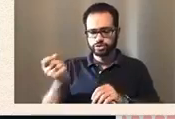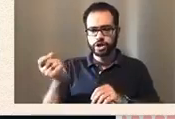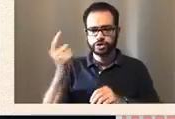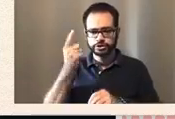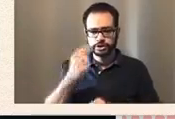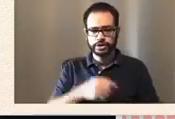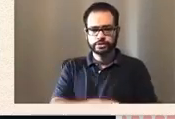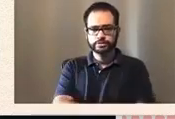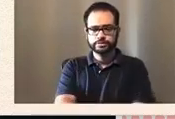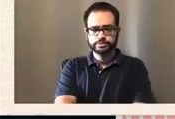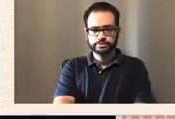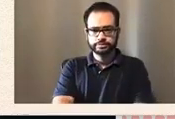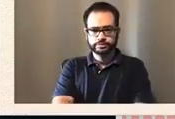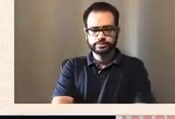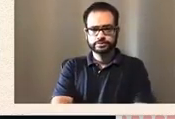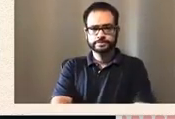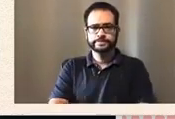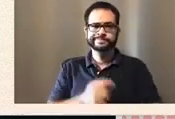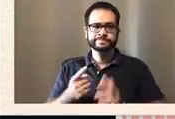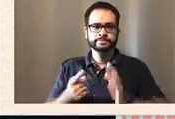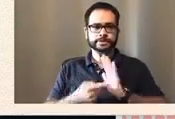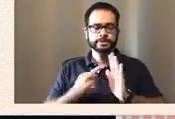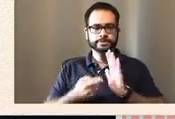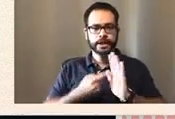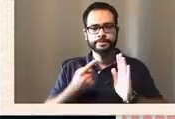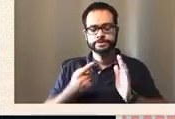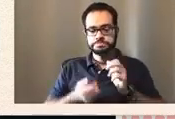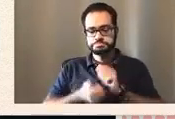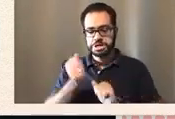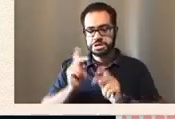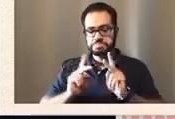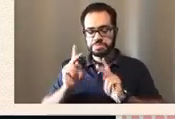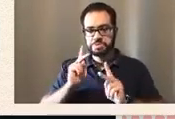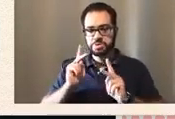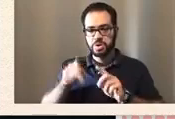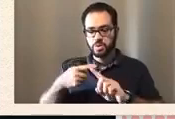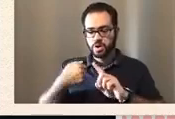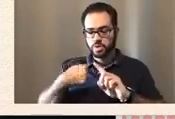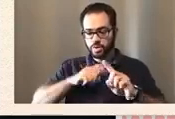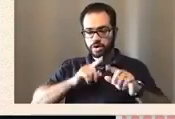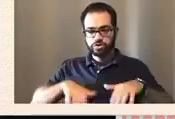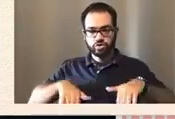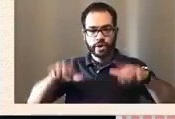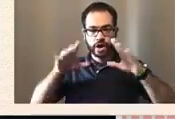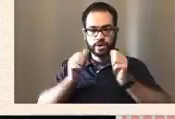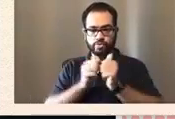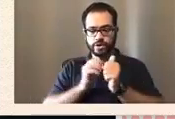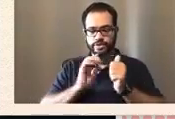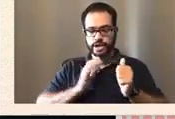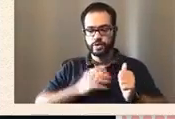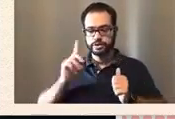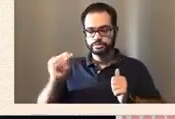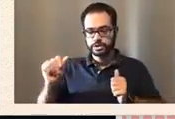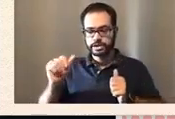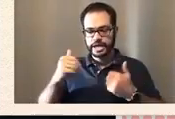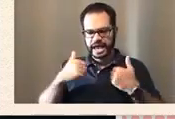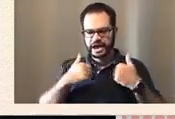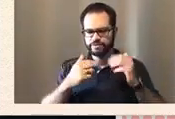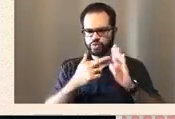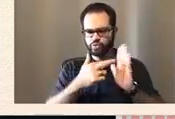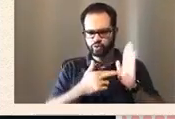sometimes, although many of us might be told when we're growing up with our disability that there are core social rules that we need to